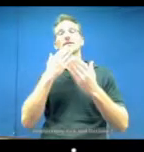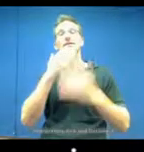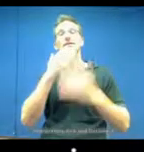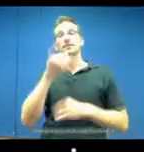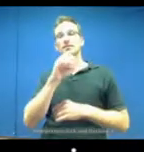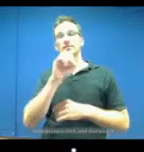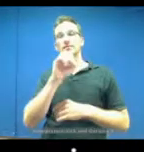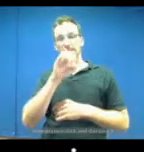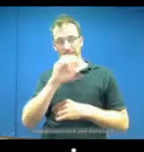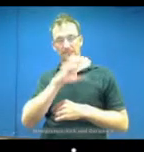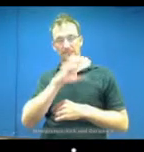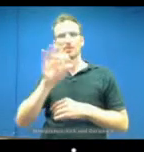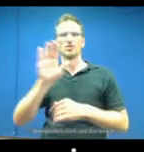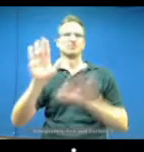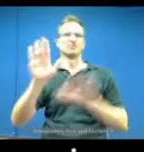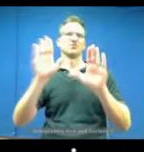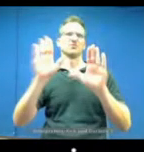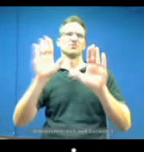them.